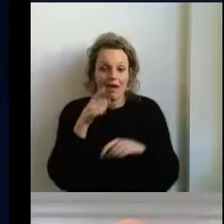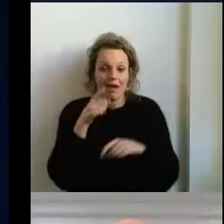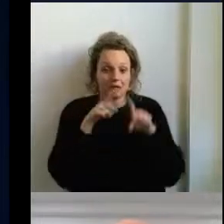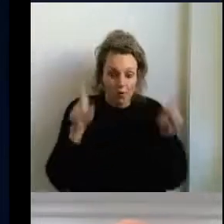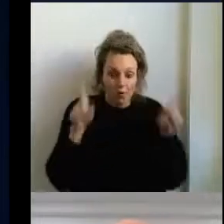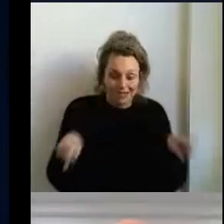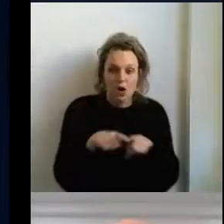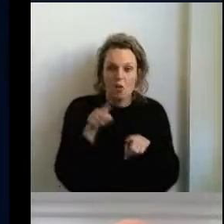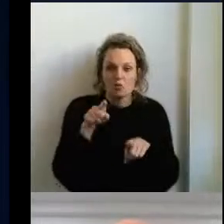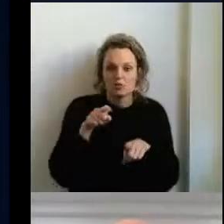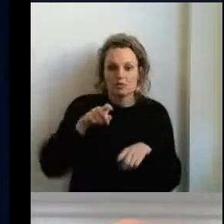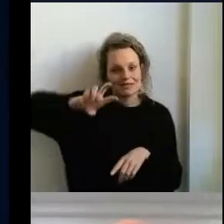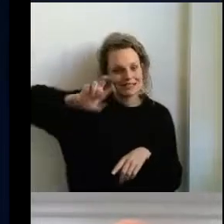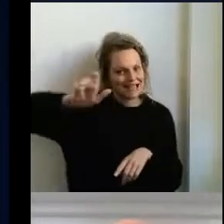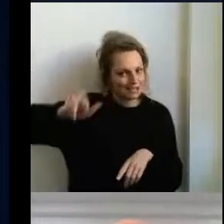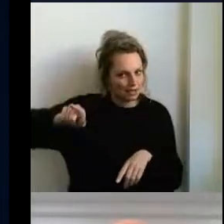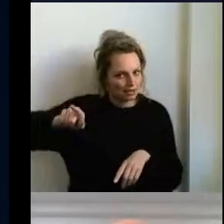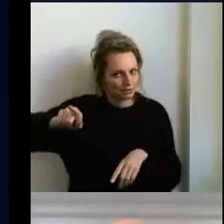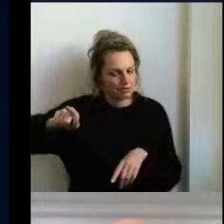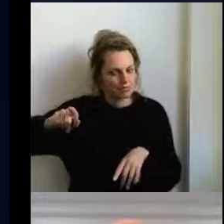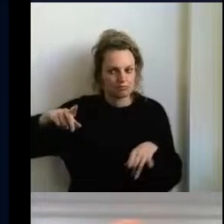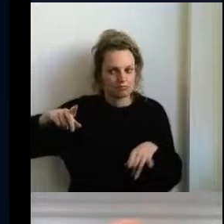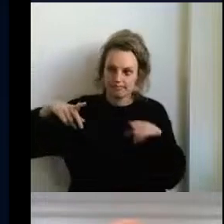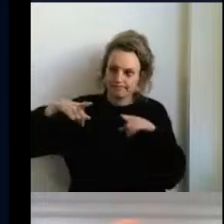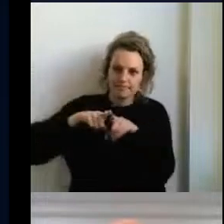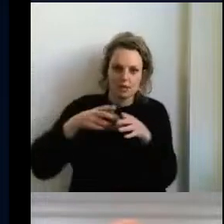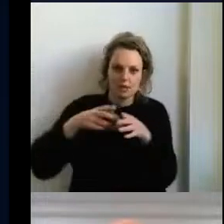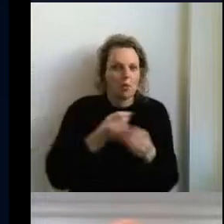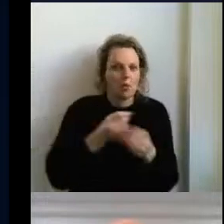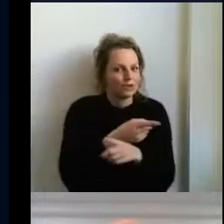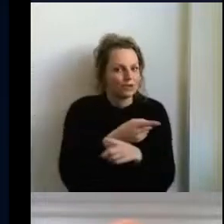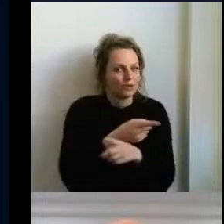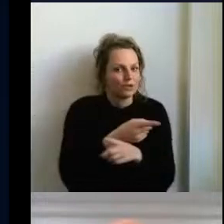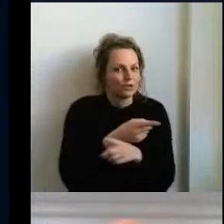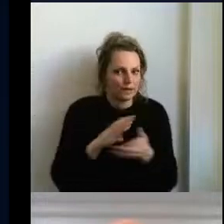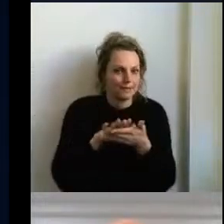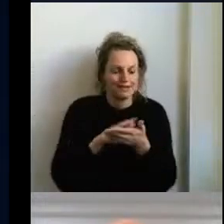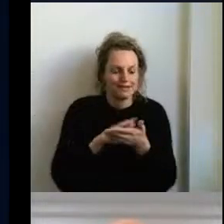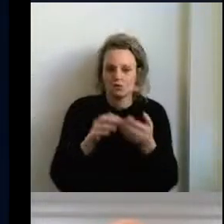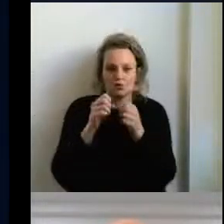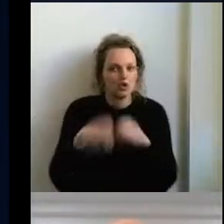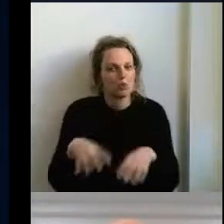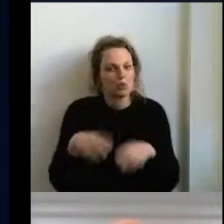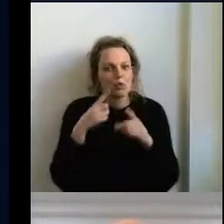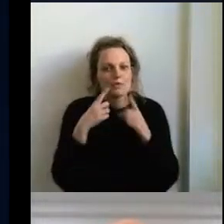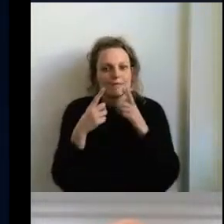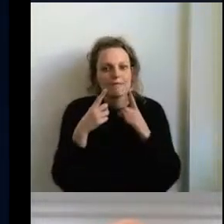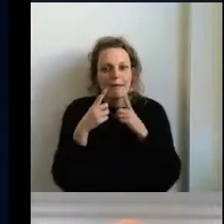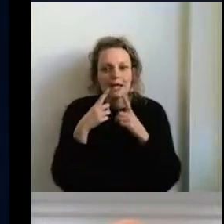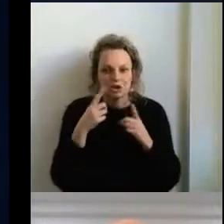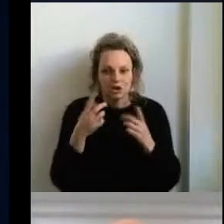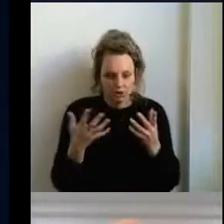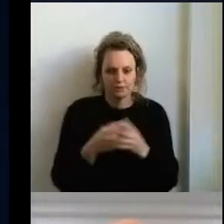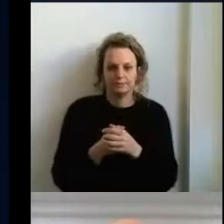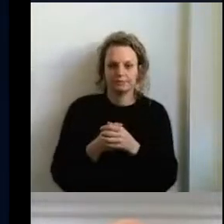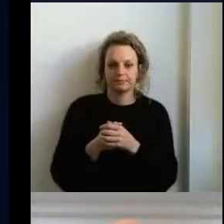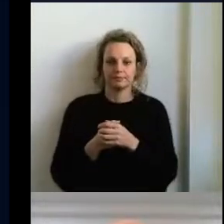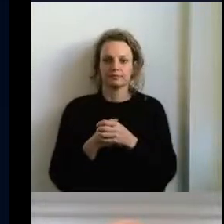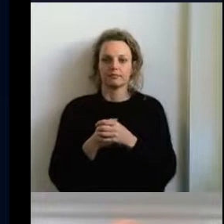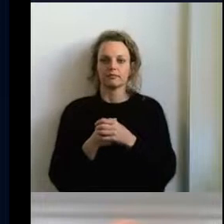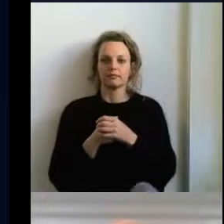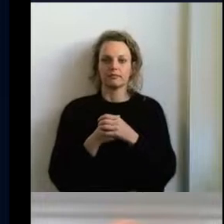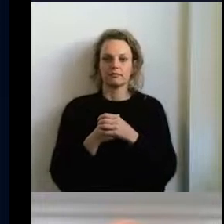settings here actually reflow with you, so you're not losing information. There's even a left-hand nav that actually turns into a hamburger menu when you